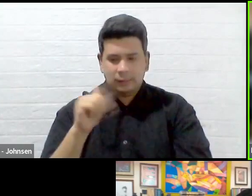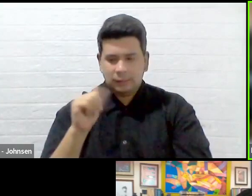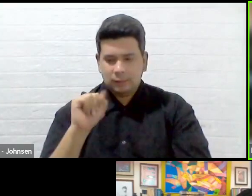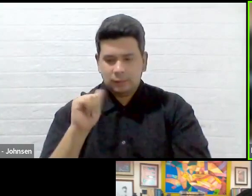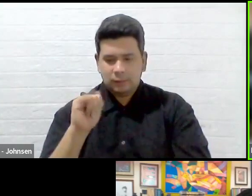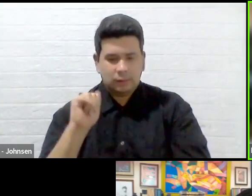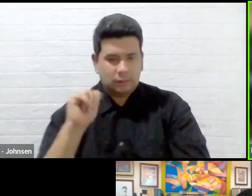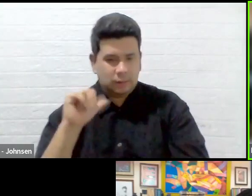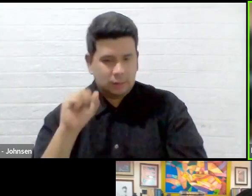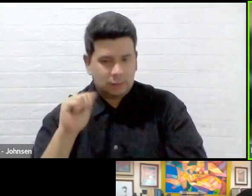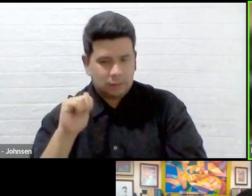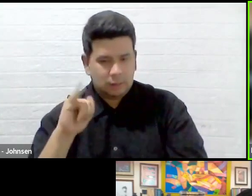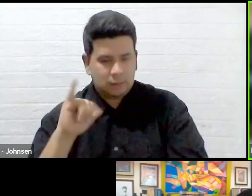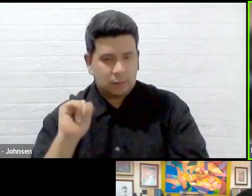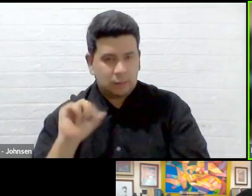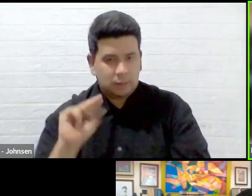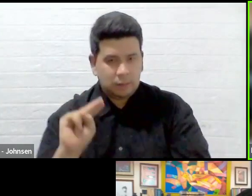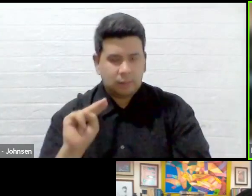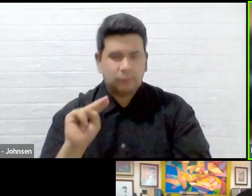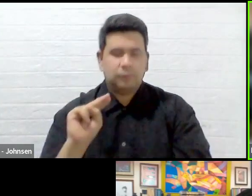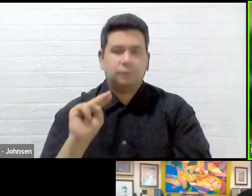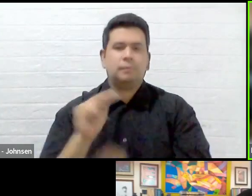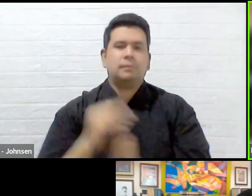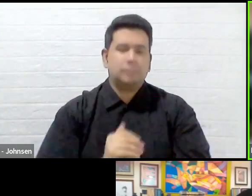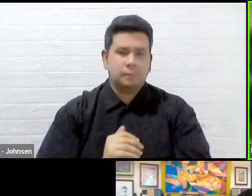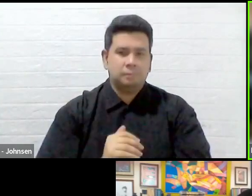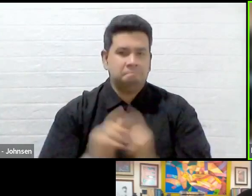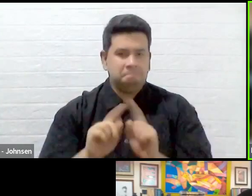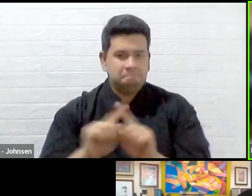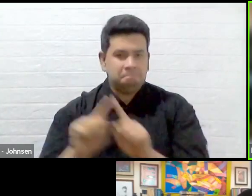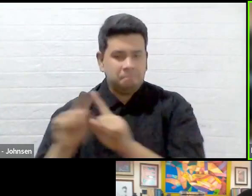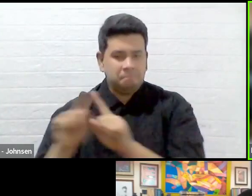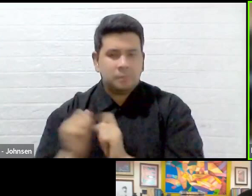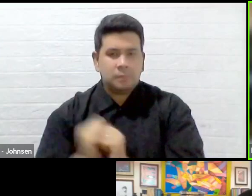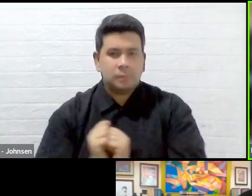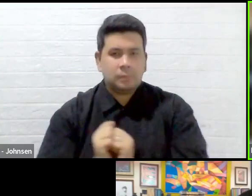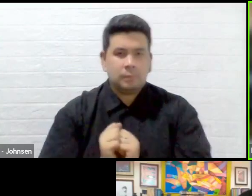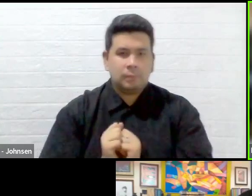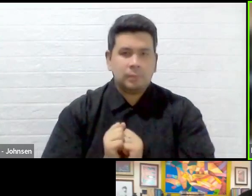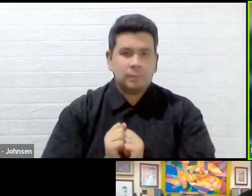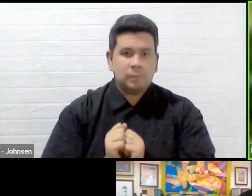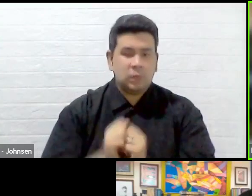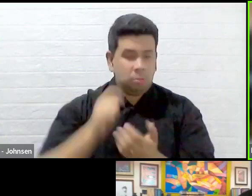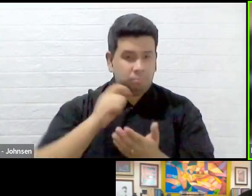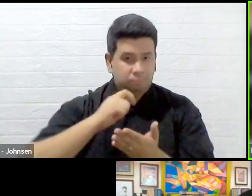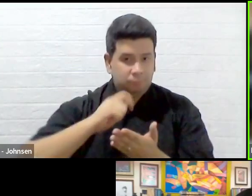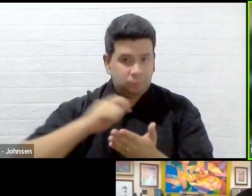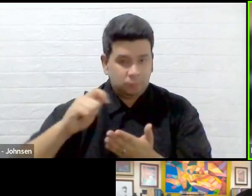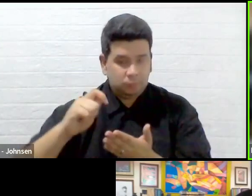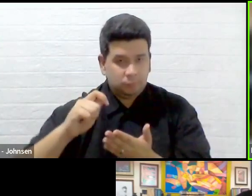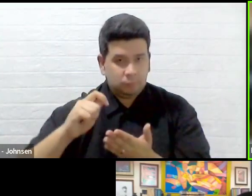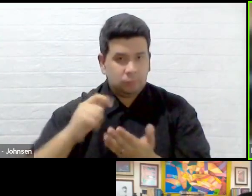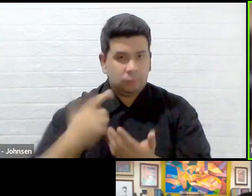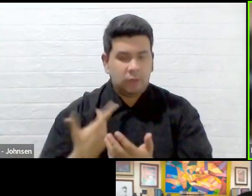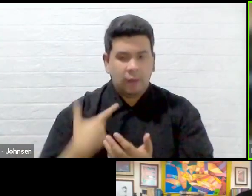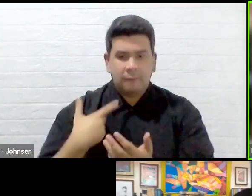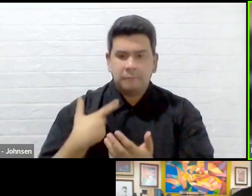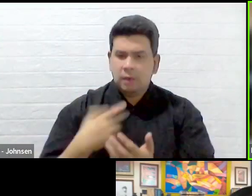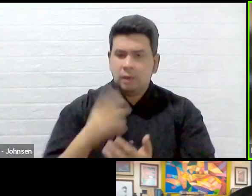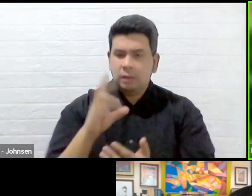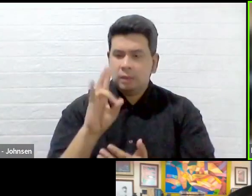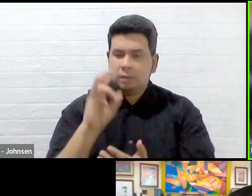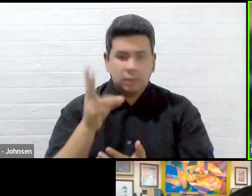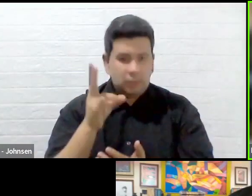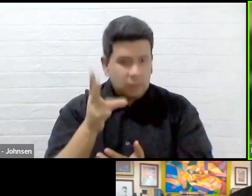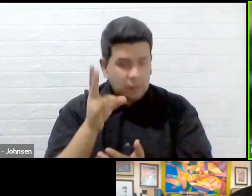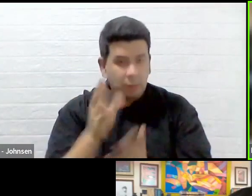against negative historical revisionism. He was author, editor, and co-editor of more than 70 published books, articles,